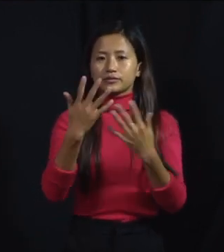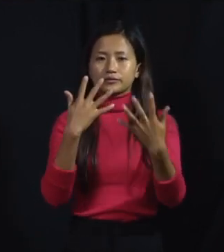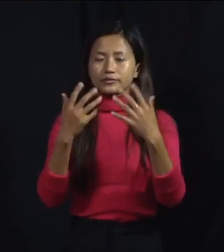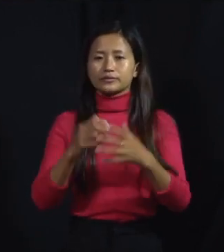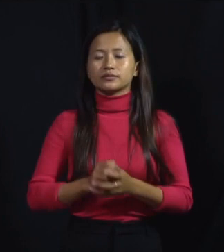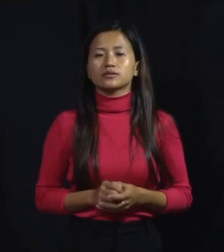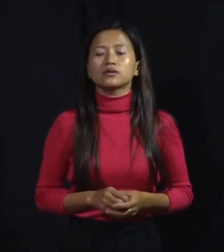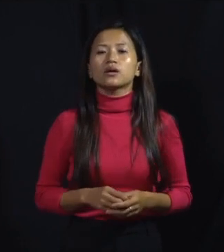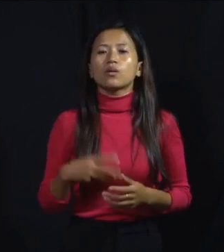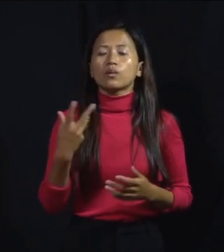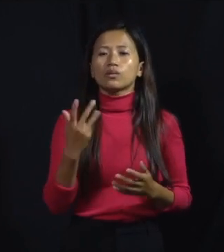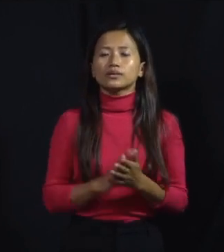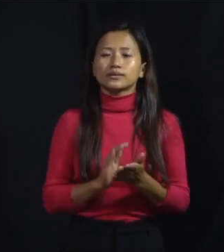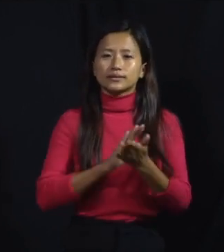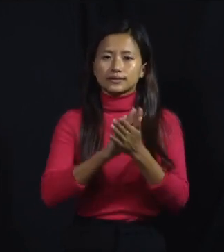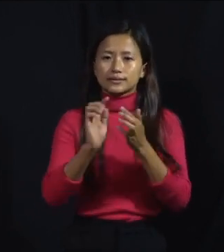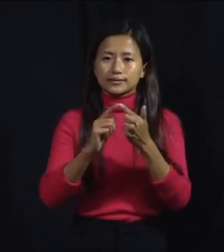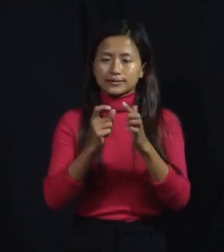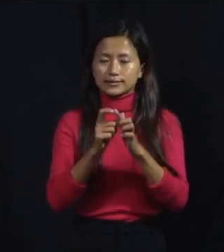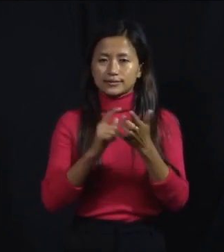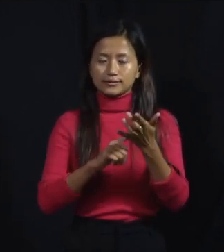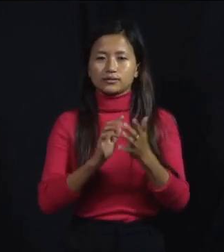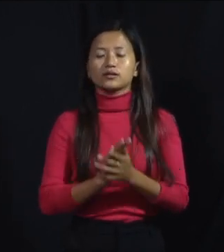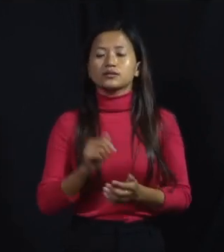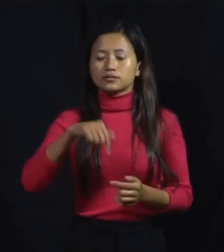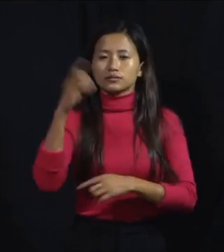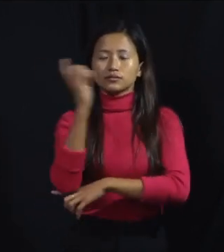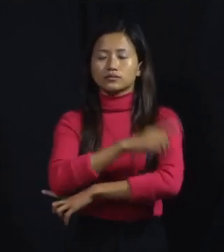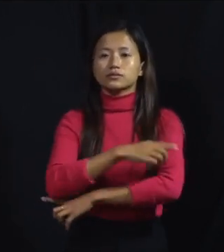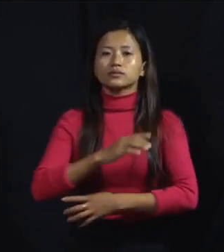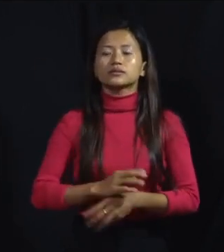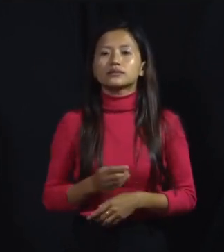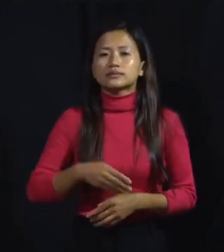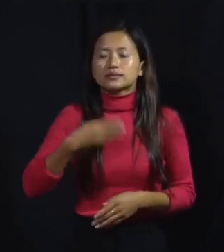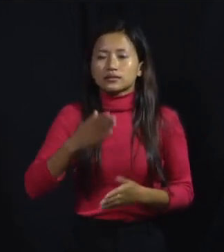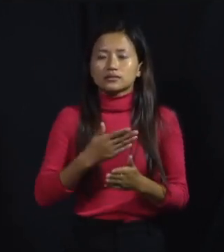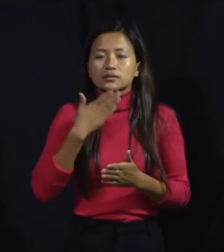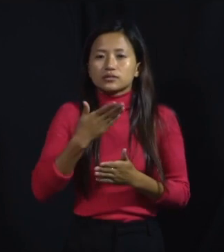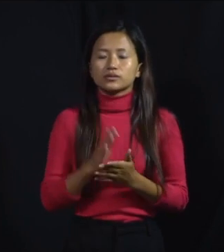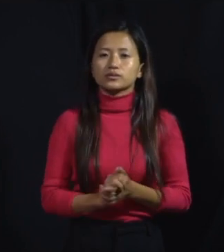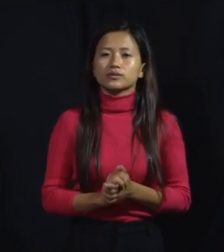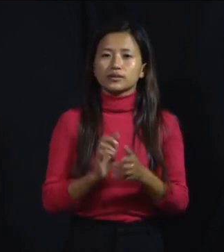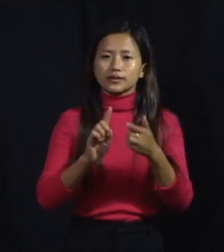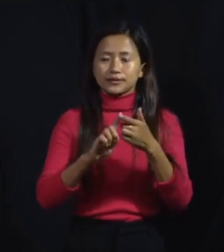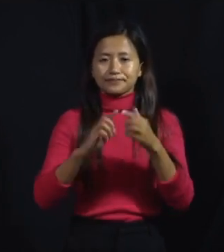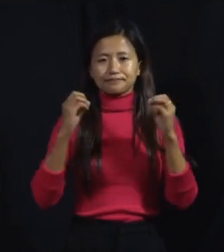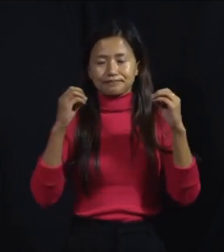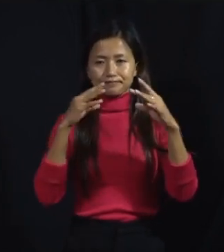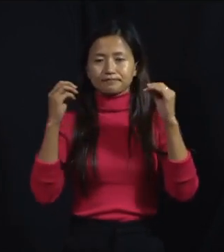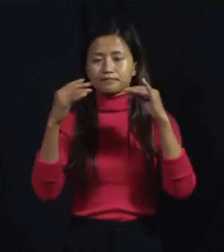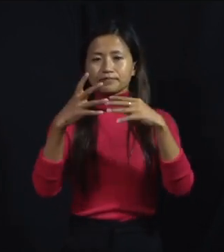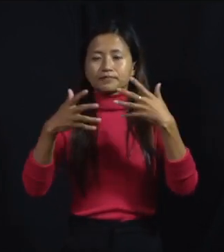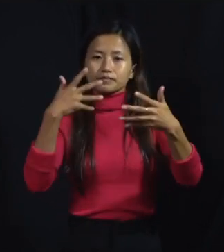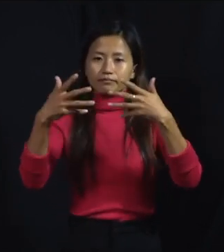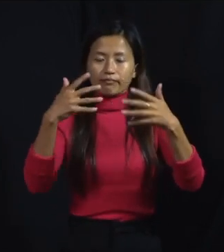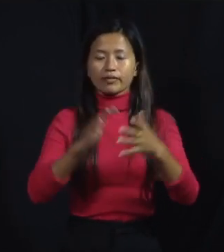already dealt with what is hereditary, isn't it? So today we will be dealing with environment. Okay,